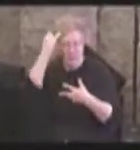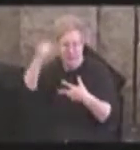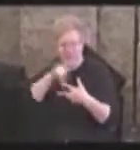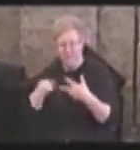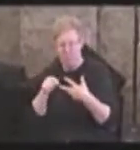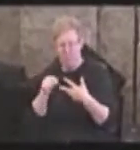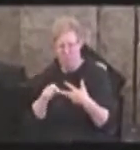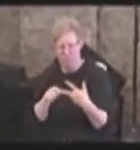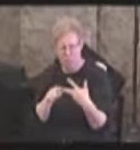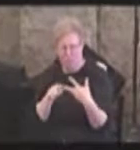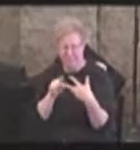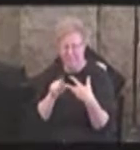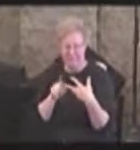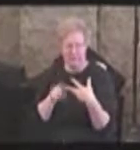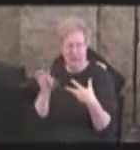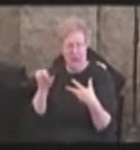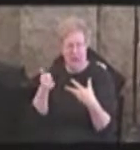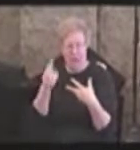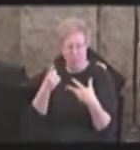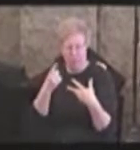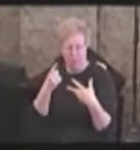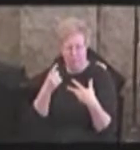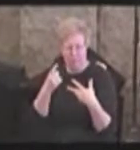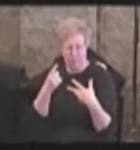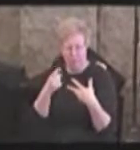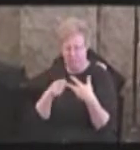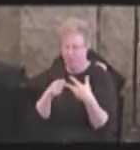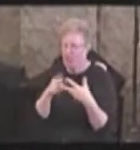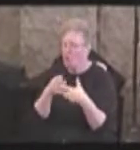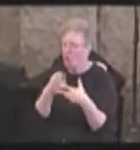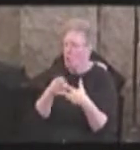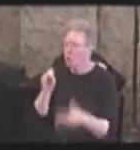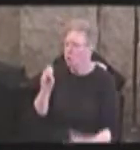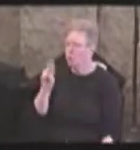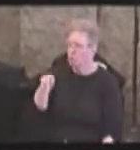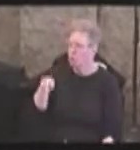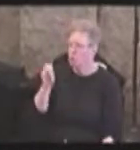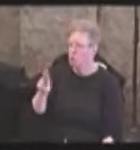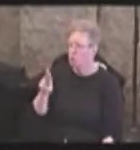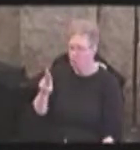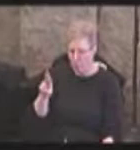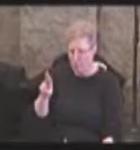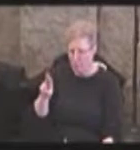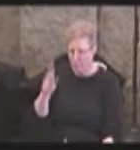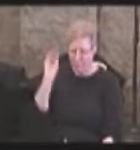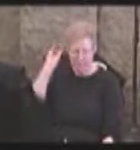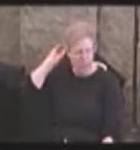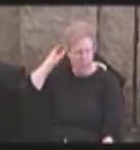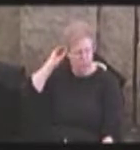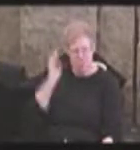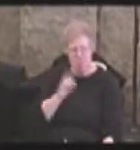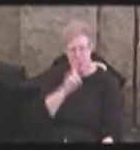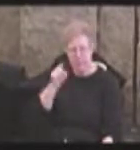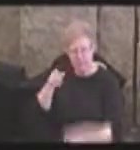field, the other one that conscious listens to, is the superconscious. And that's the one that we really need to be paying attention to.